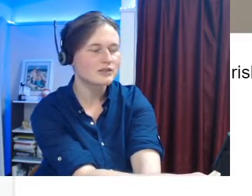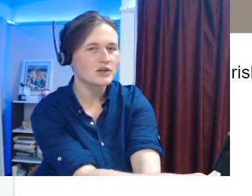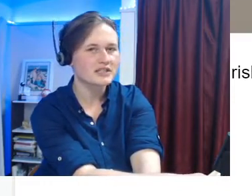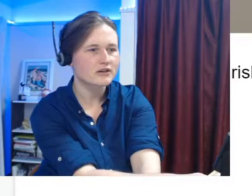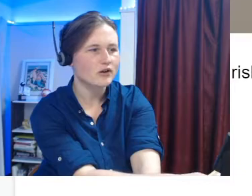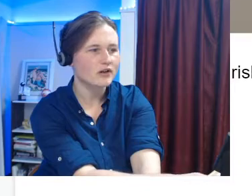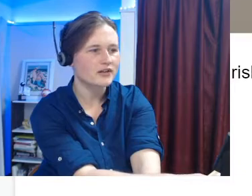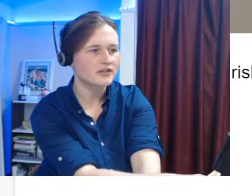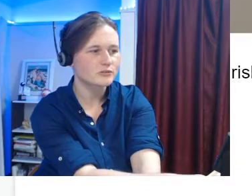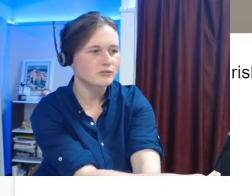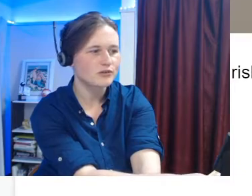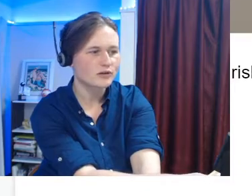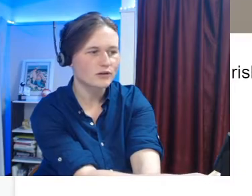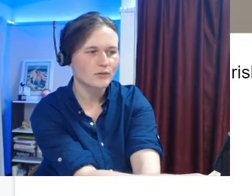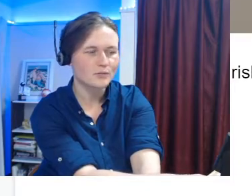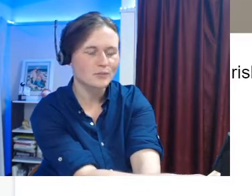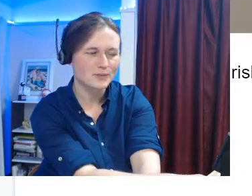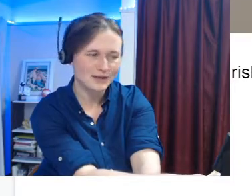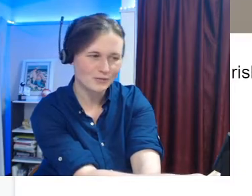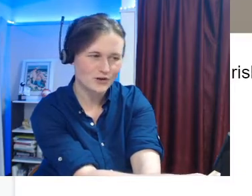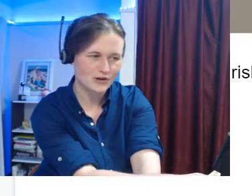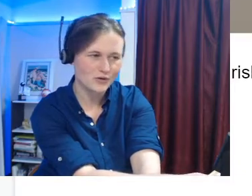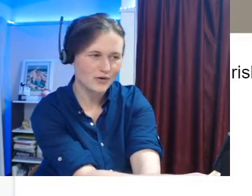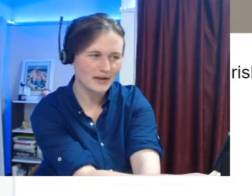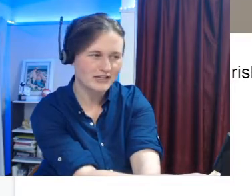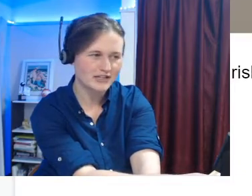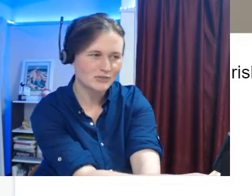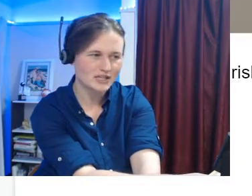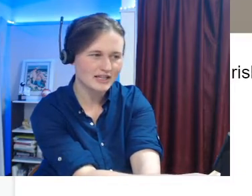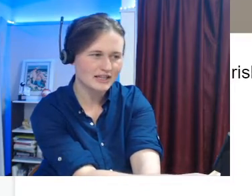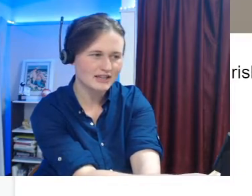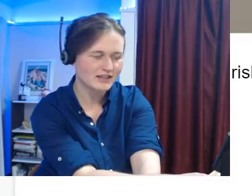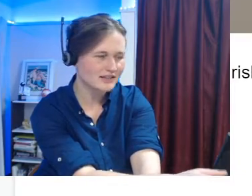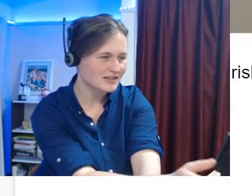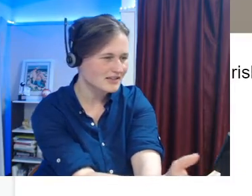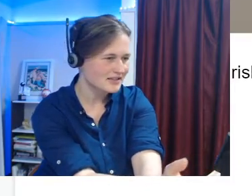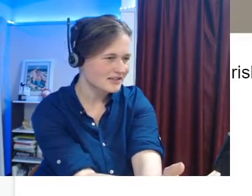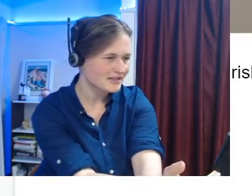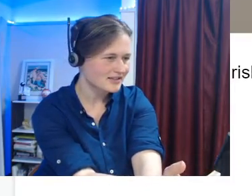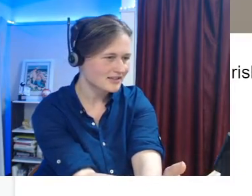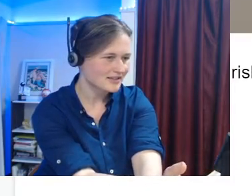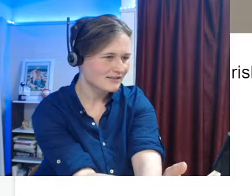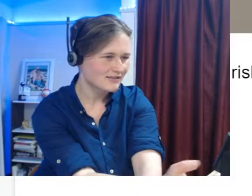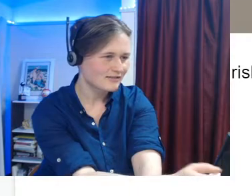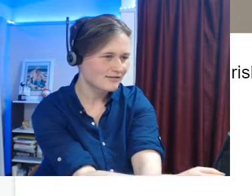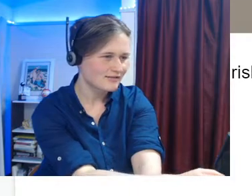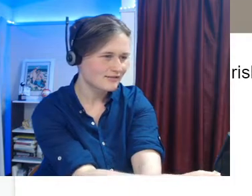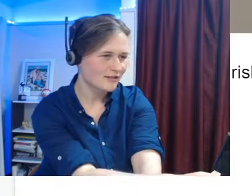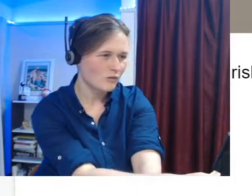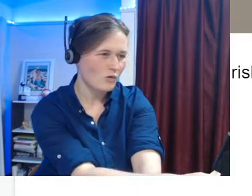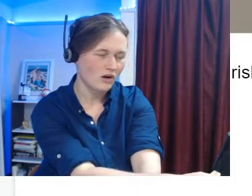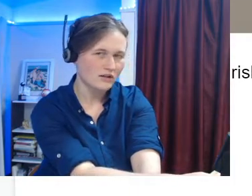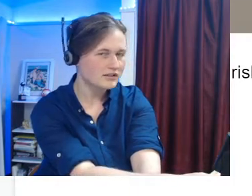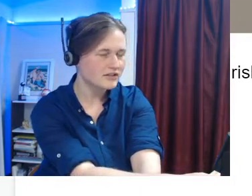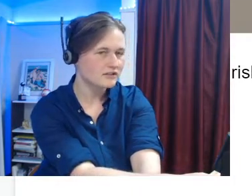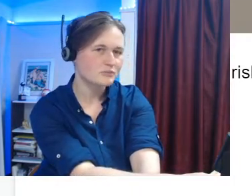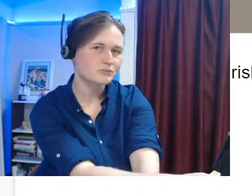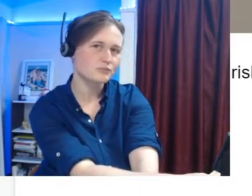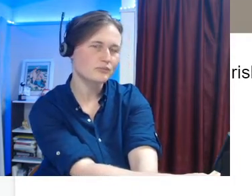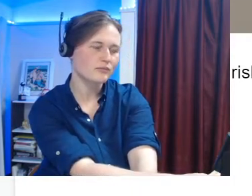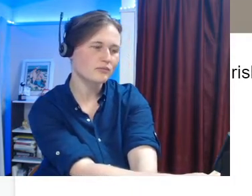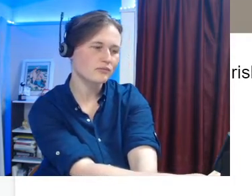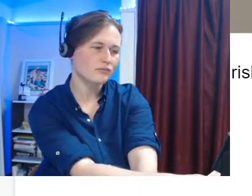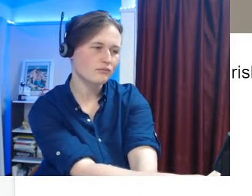one is i think this one is the colonoscopy one or it might just be like walls